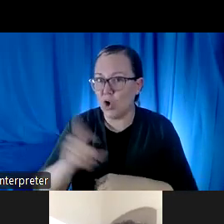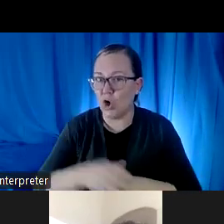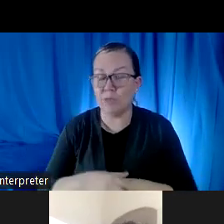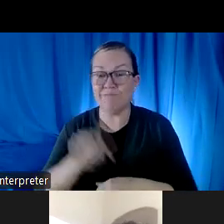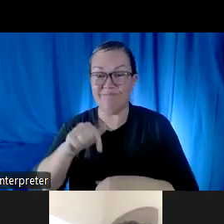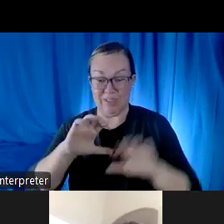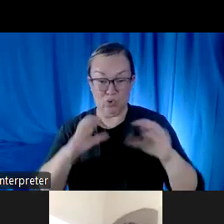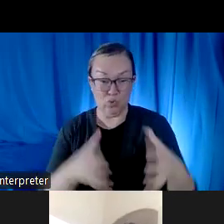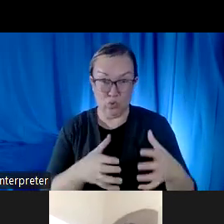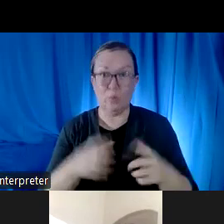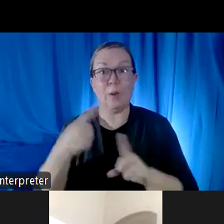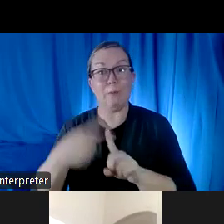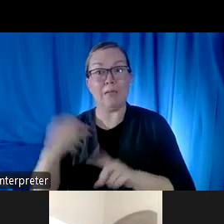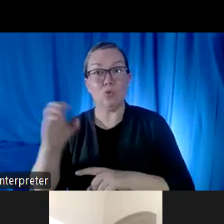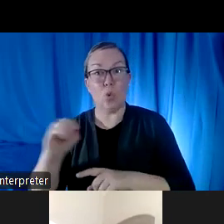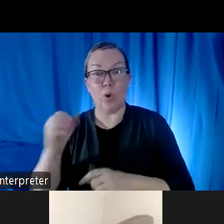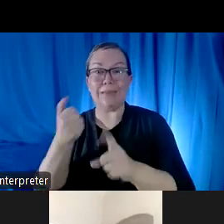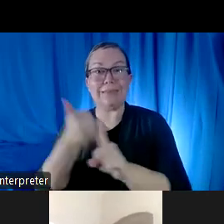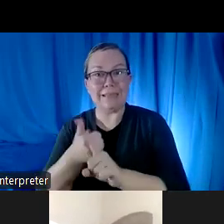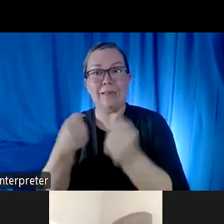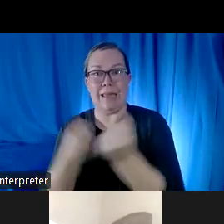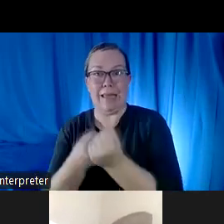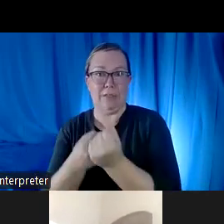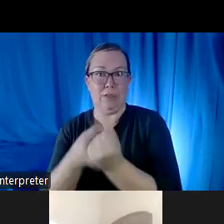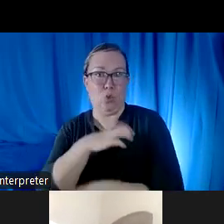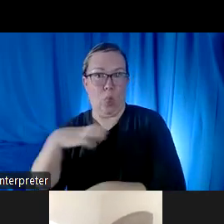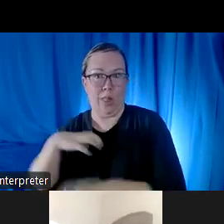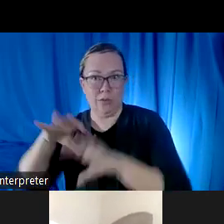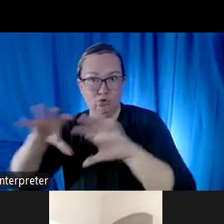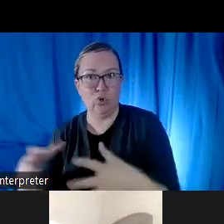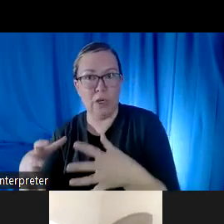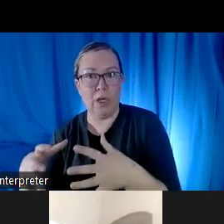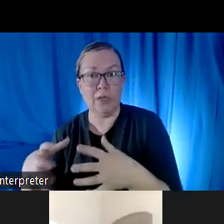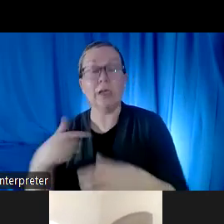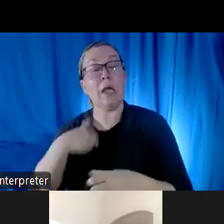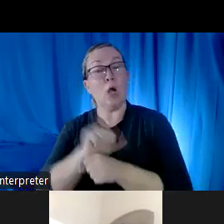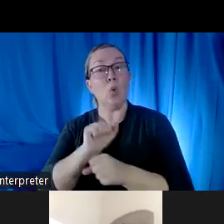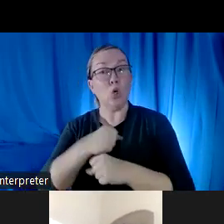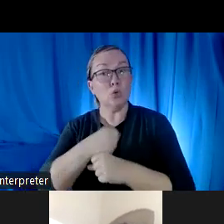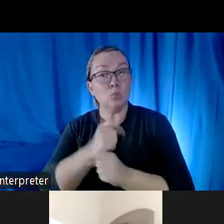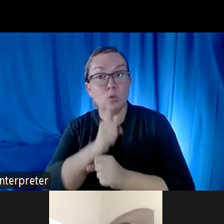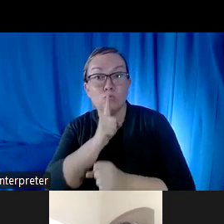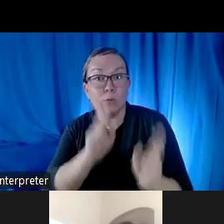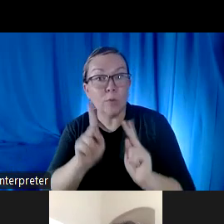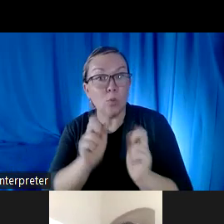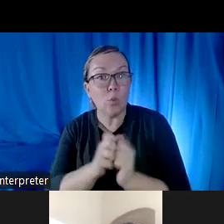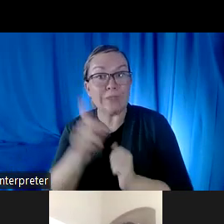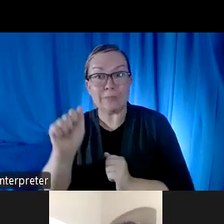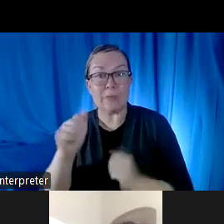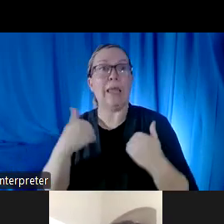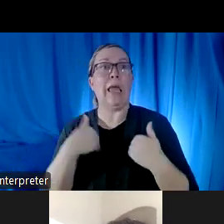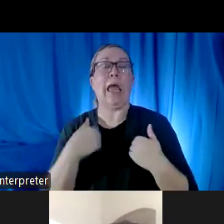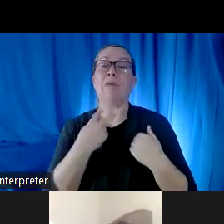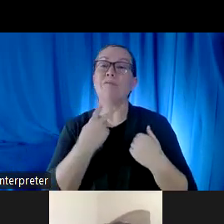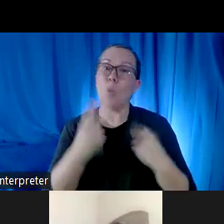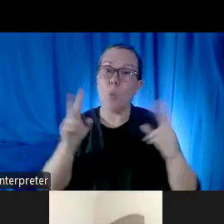the Oregon Self-Advocacy Coalition, I work to ensure people with disabilities have a voice in